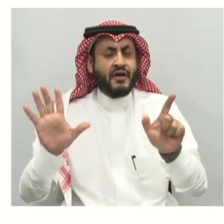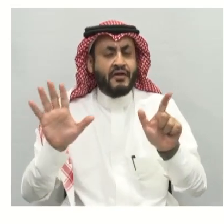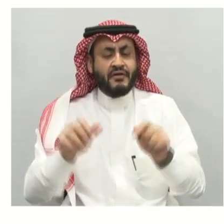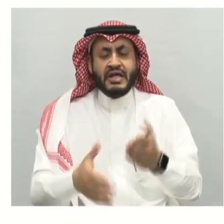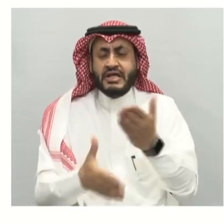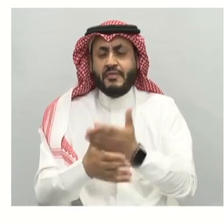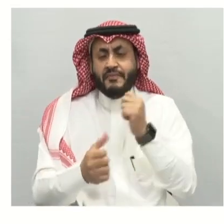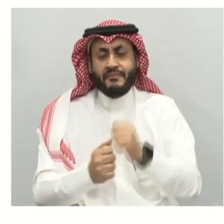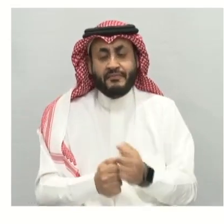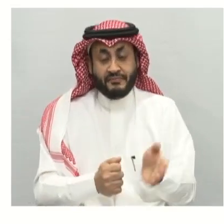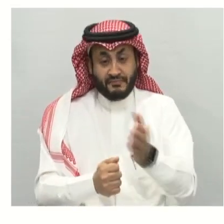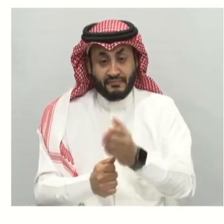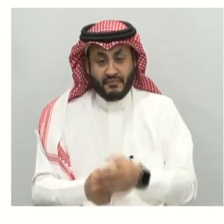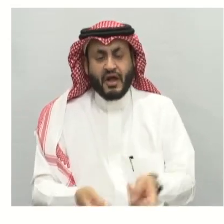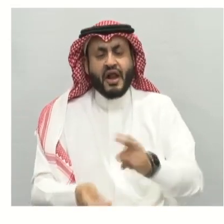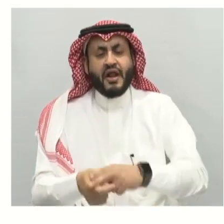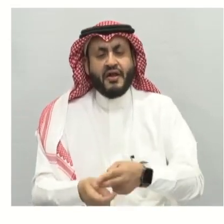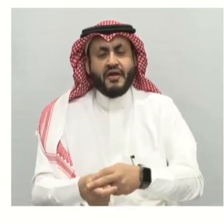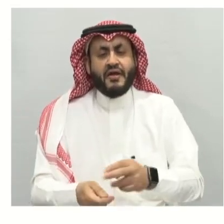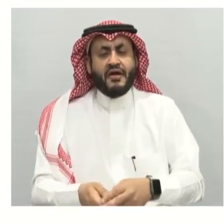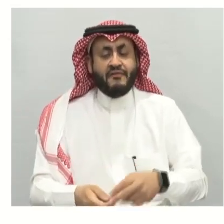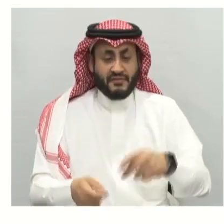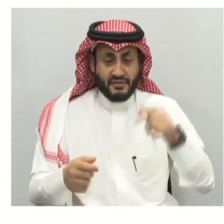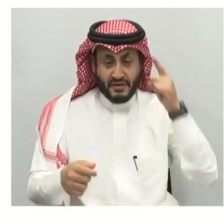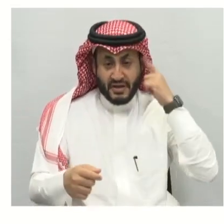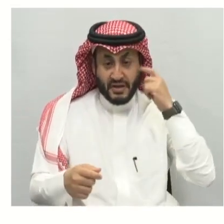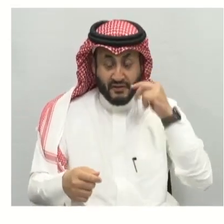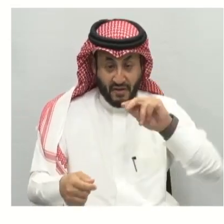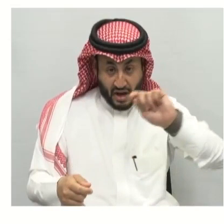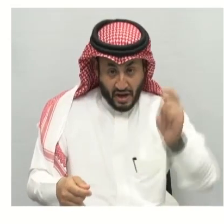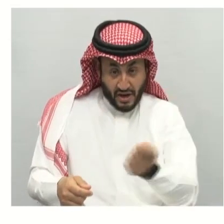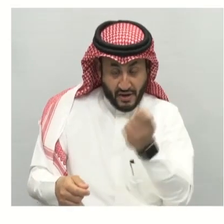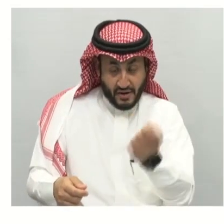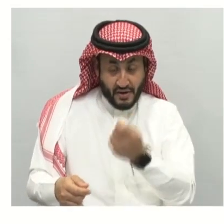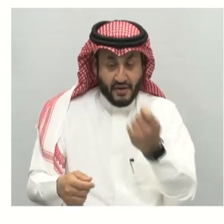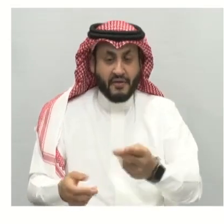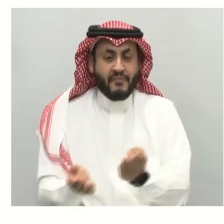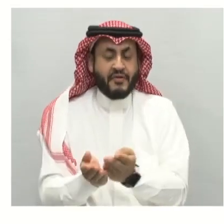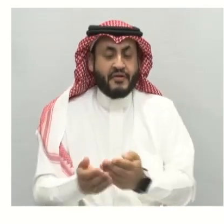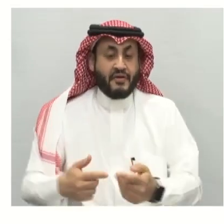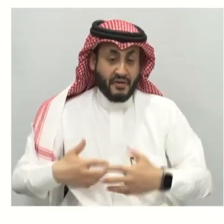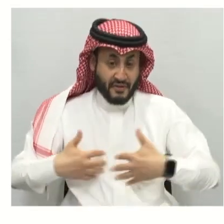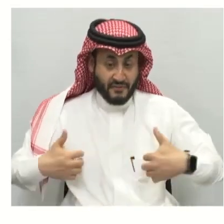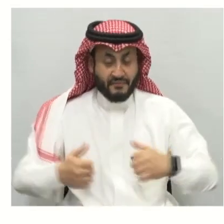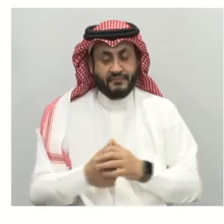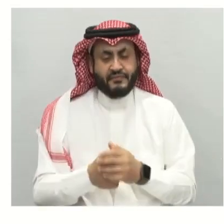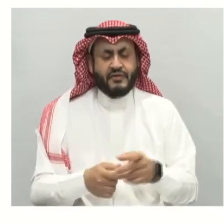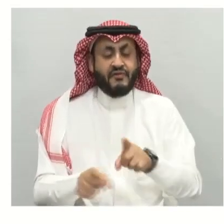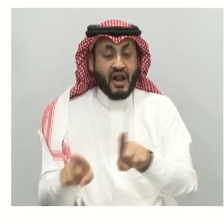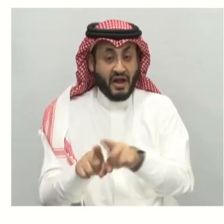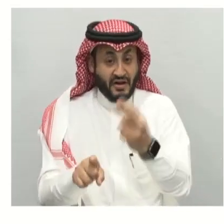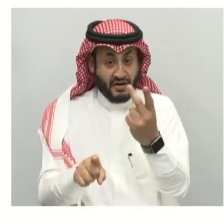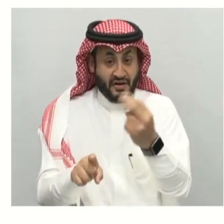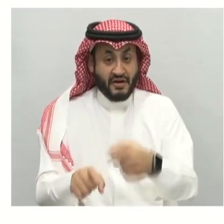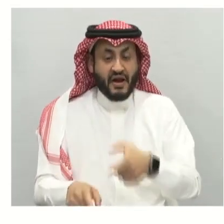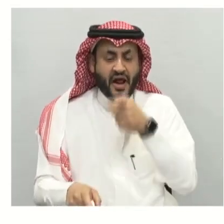Why? Every Saturday, I have a handwriting class. It's so much fun. I guess this means we both have Friday